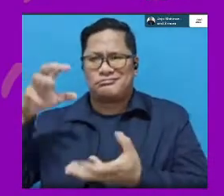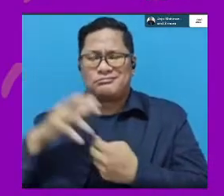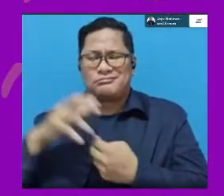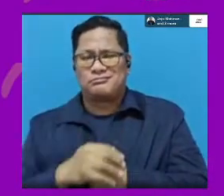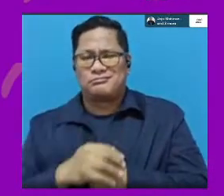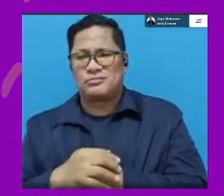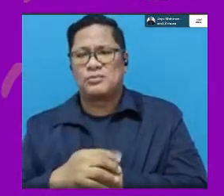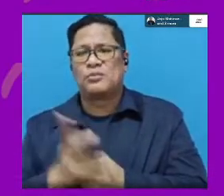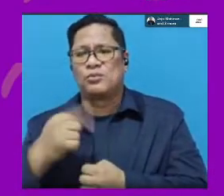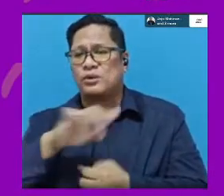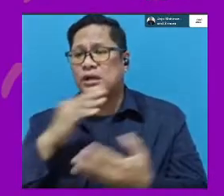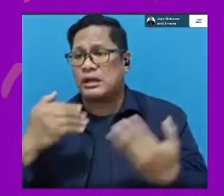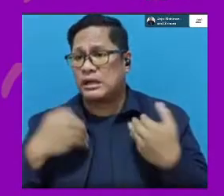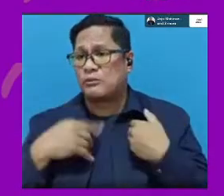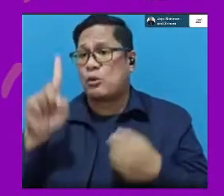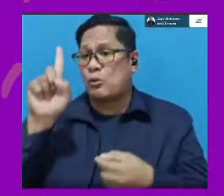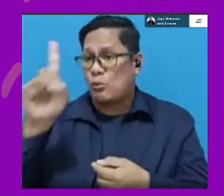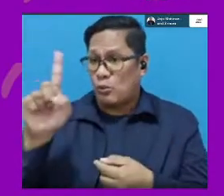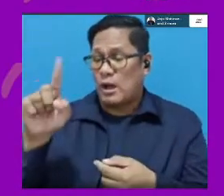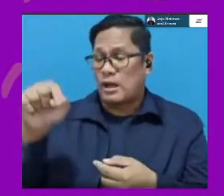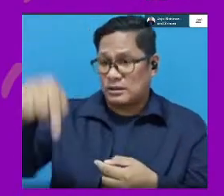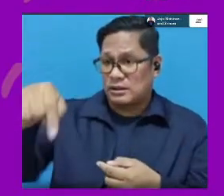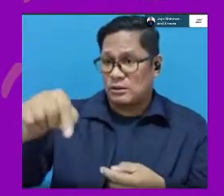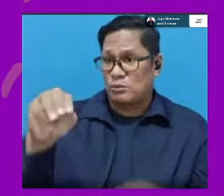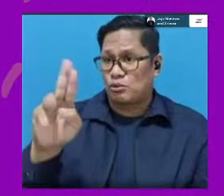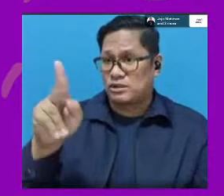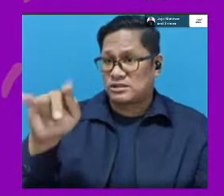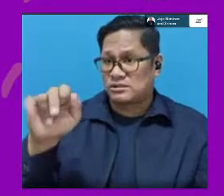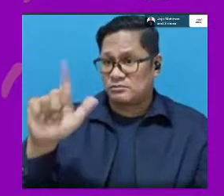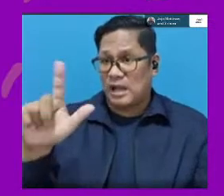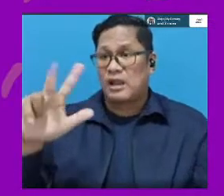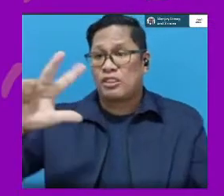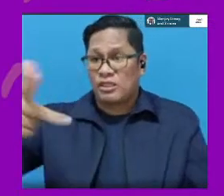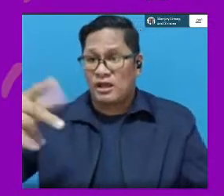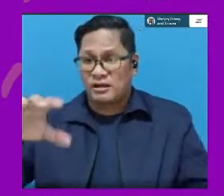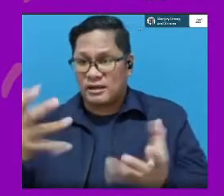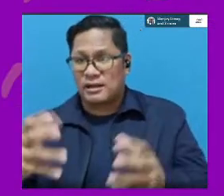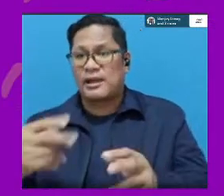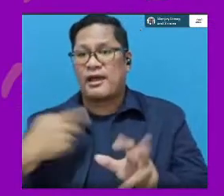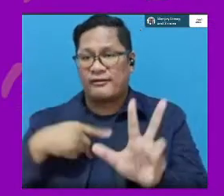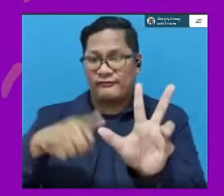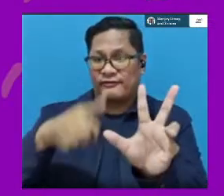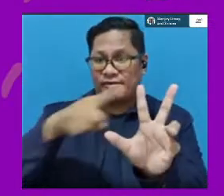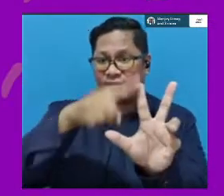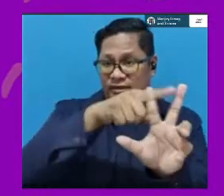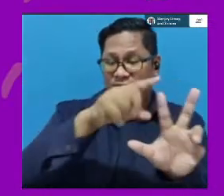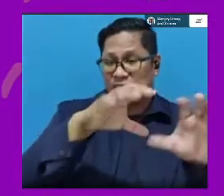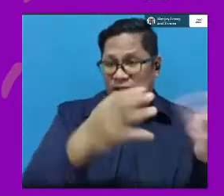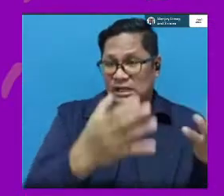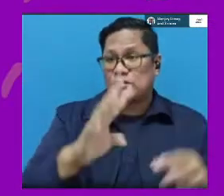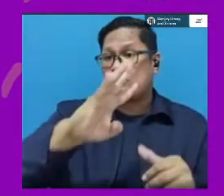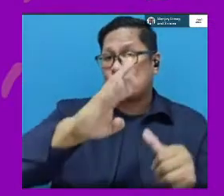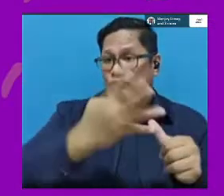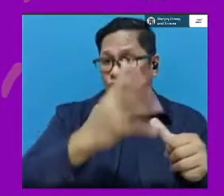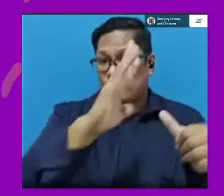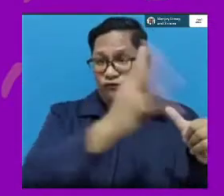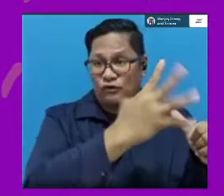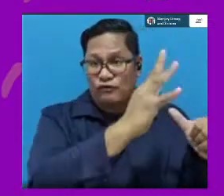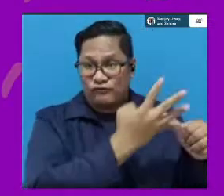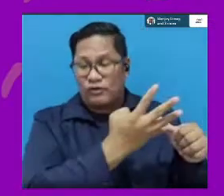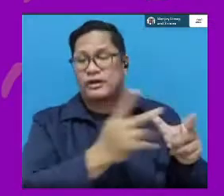We have 1 municipality that is 3rd class. We have 3 municipalities that are 4th class, And there are